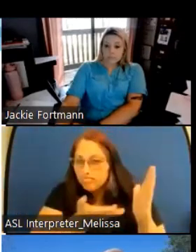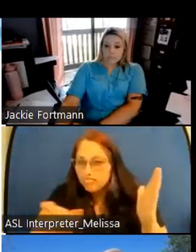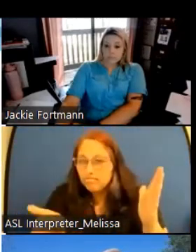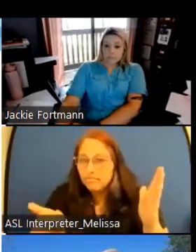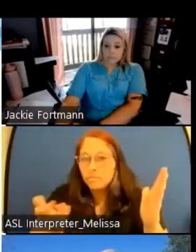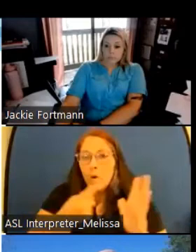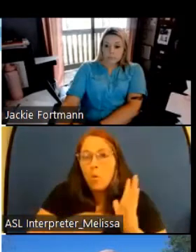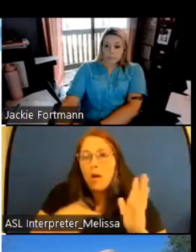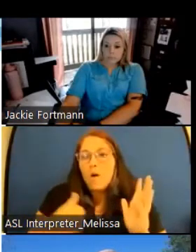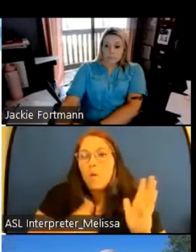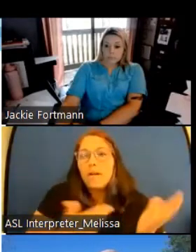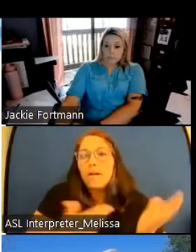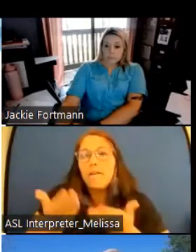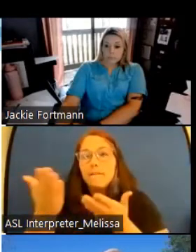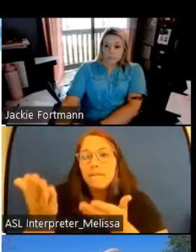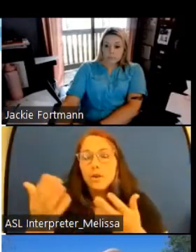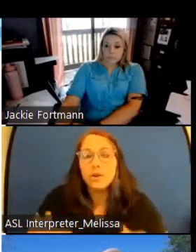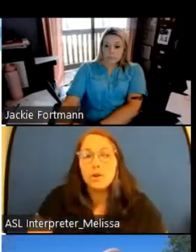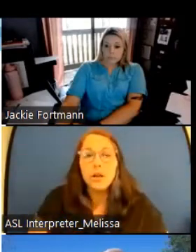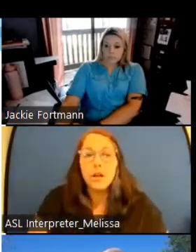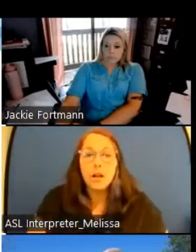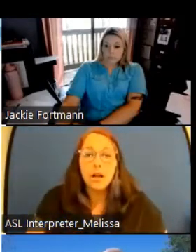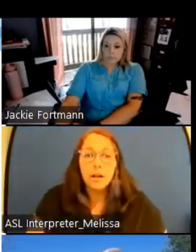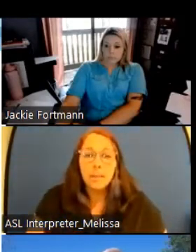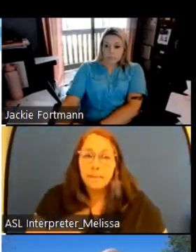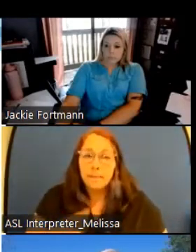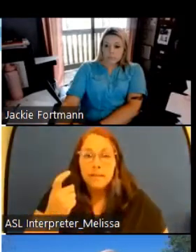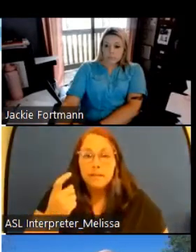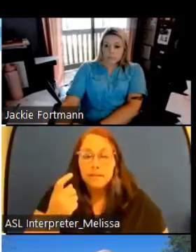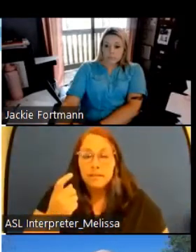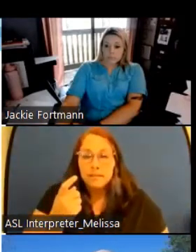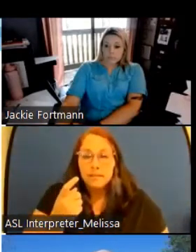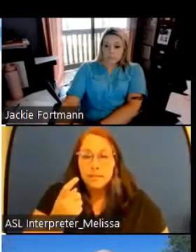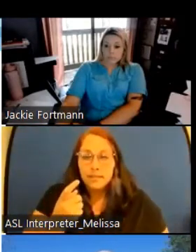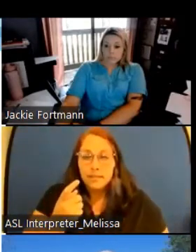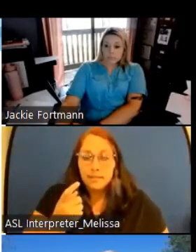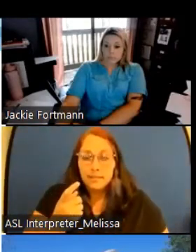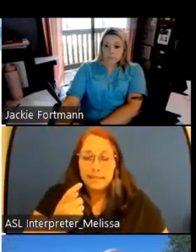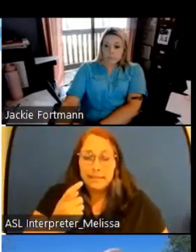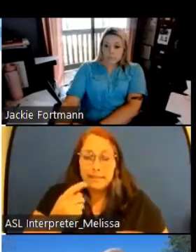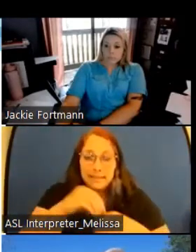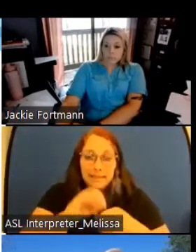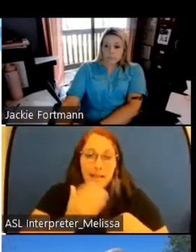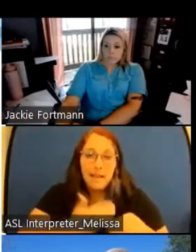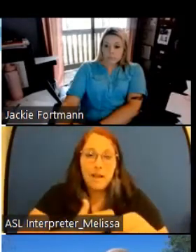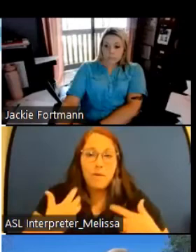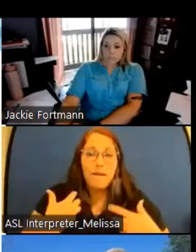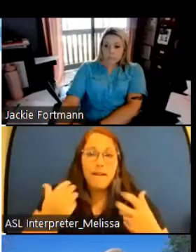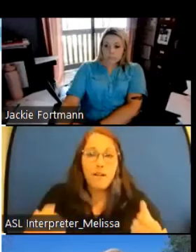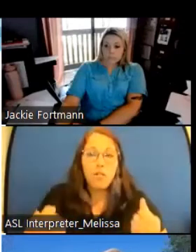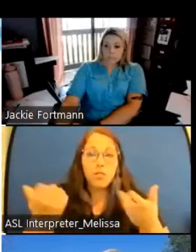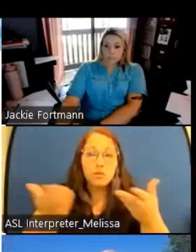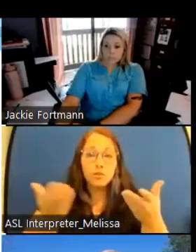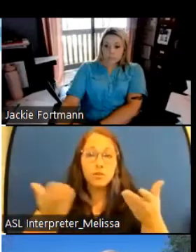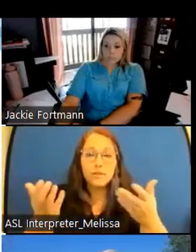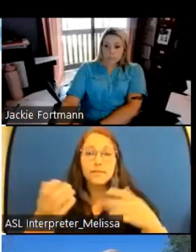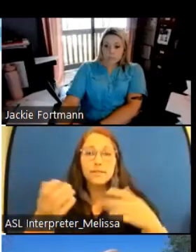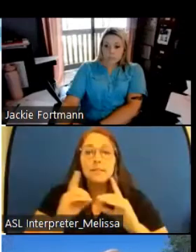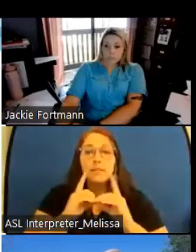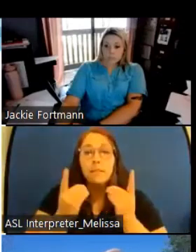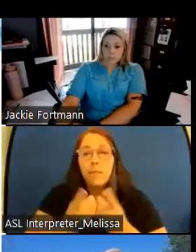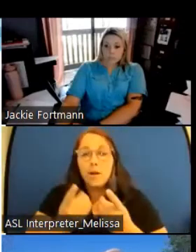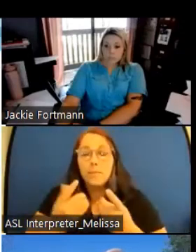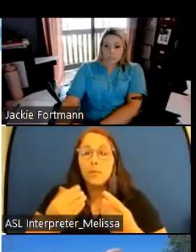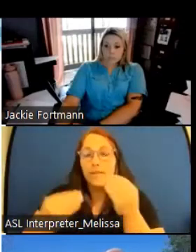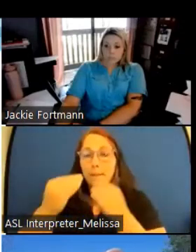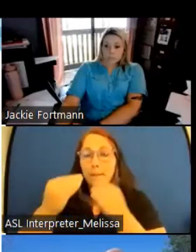really all achieve this theme of independence. In our health services department, we're offering things like Meals on